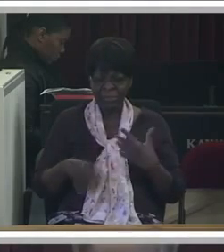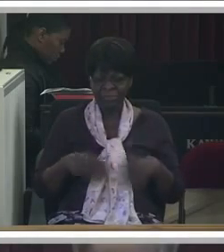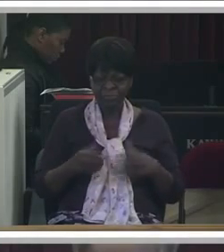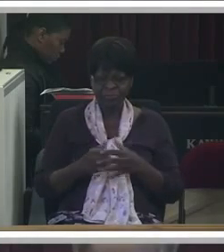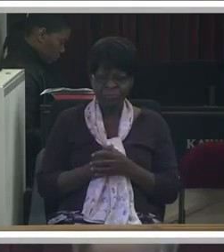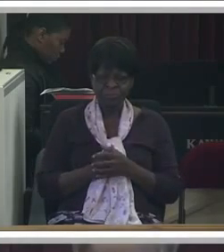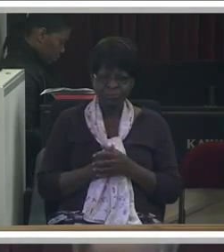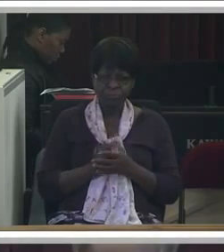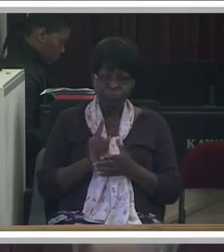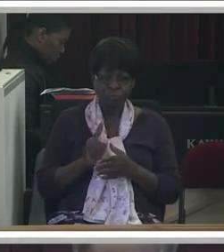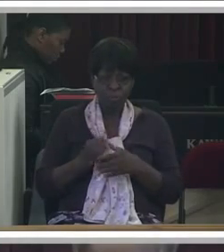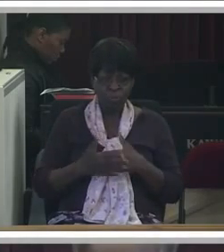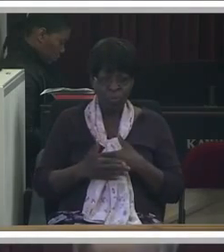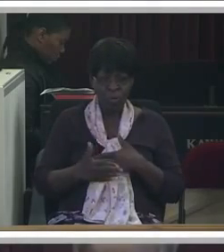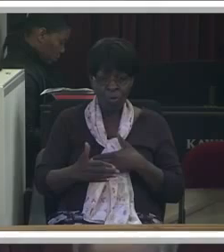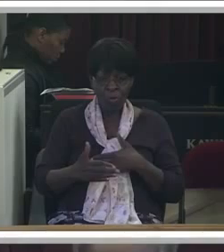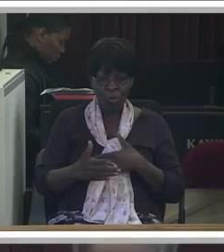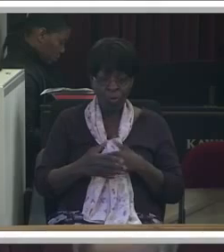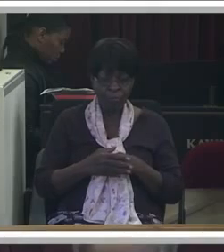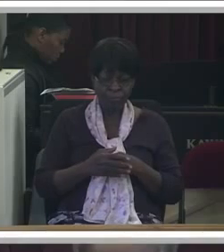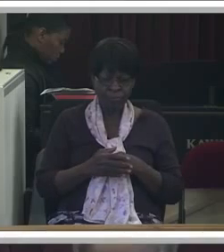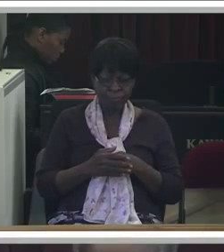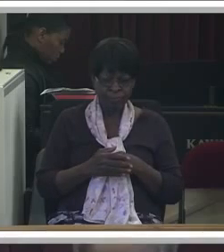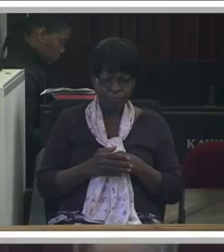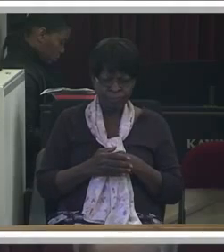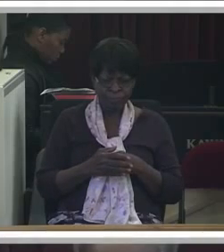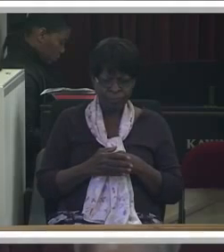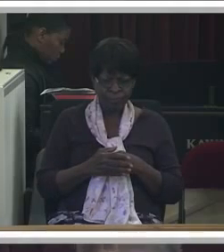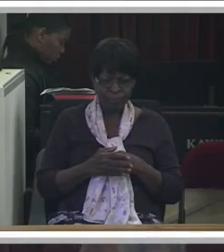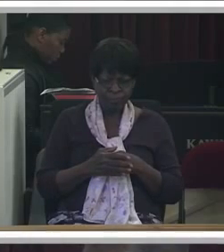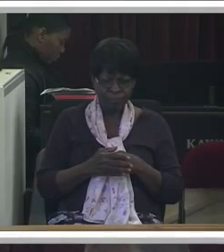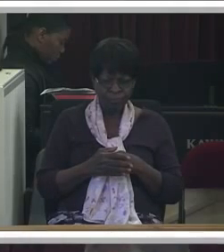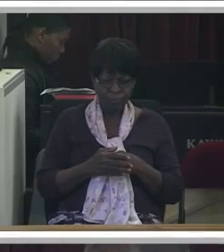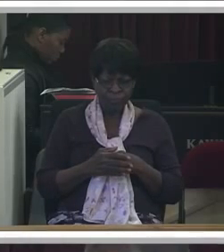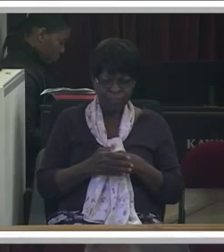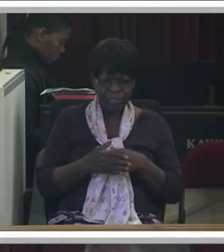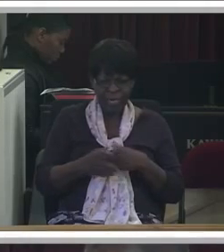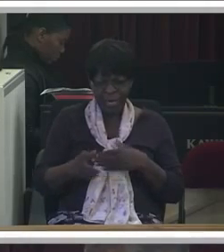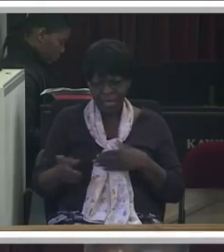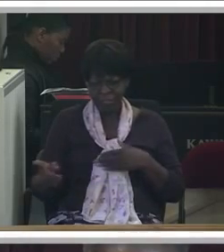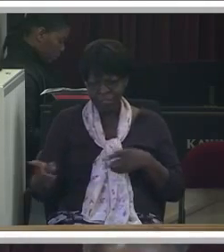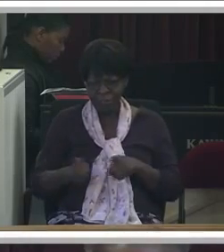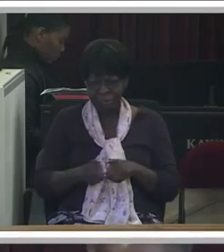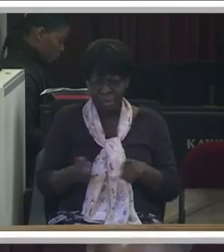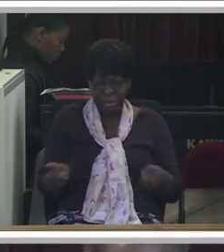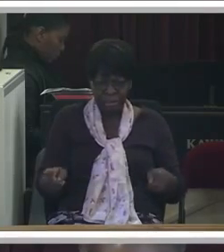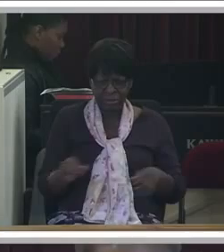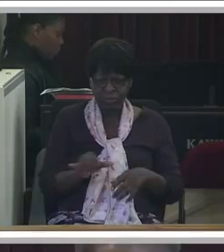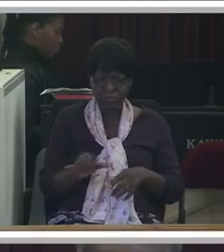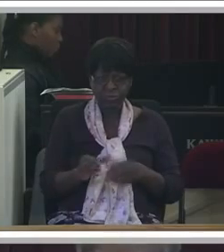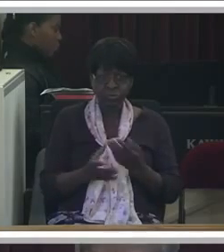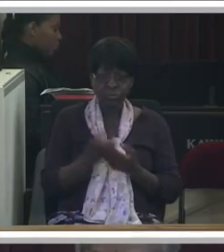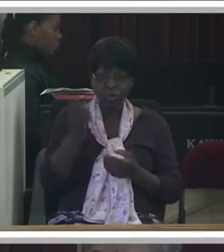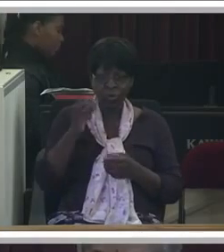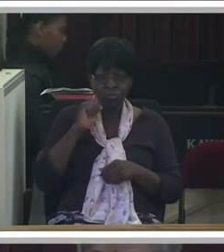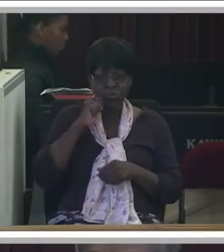But more than that it represents the length to which God is willing to go to save us to